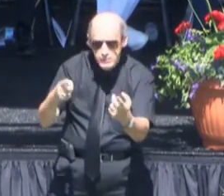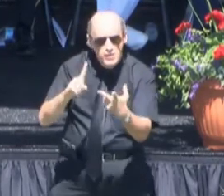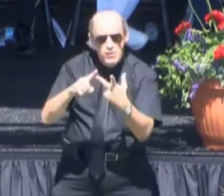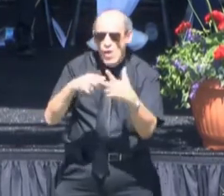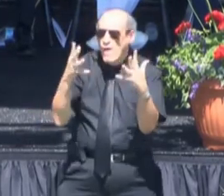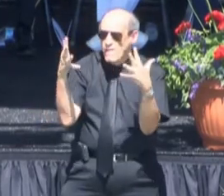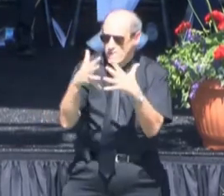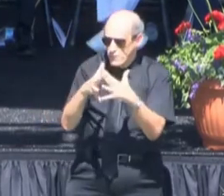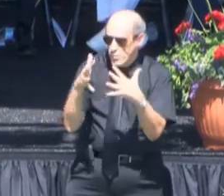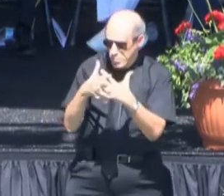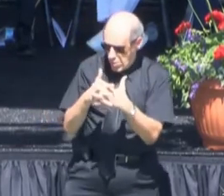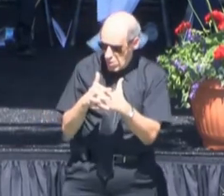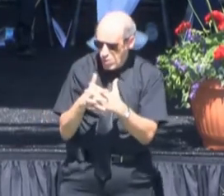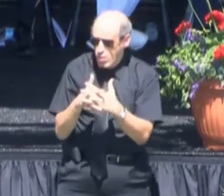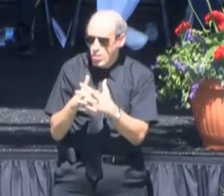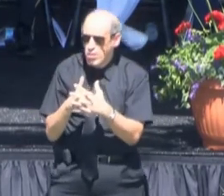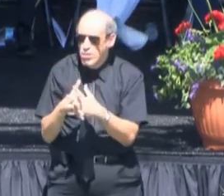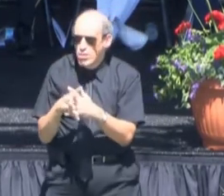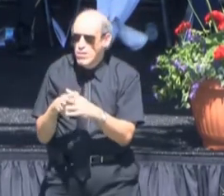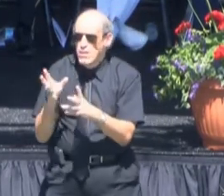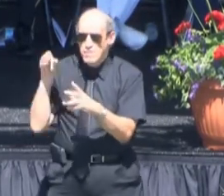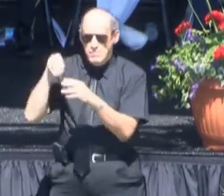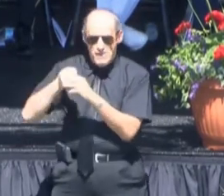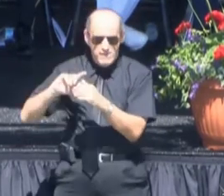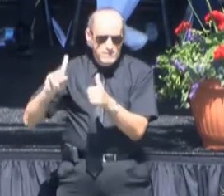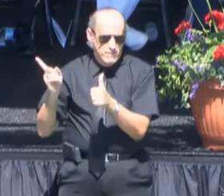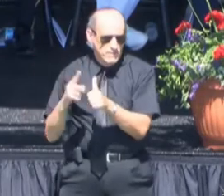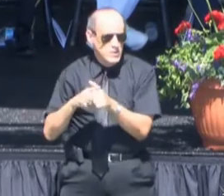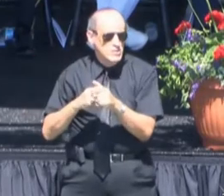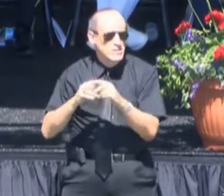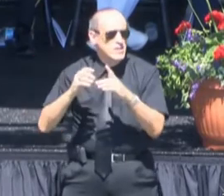Football appeared in its first bowl game since 2002 and won.